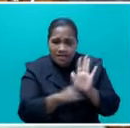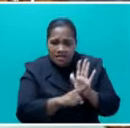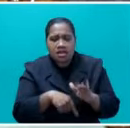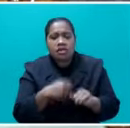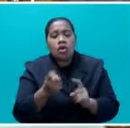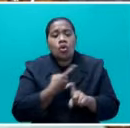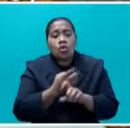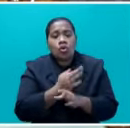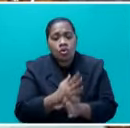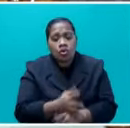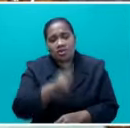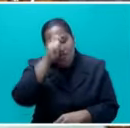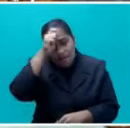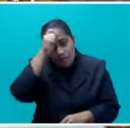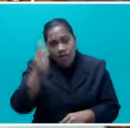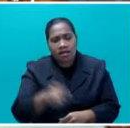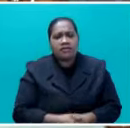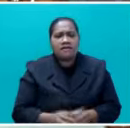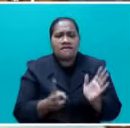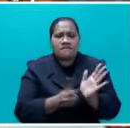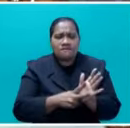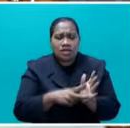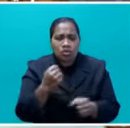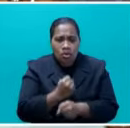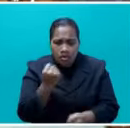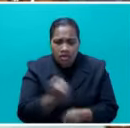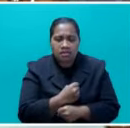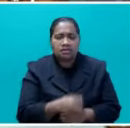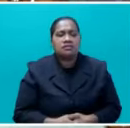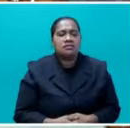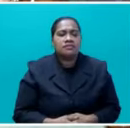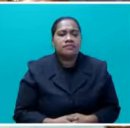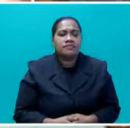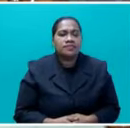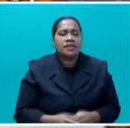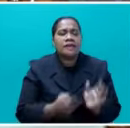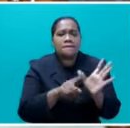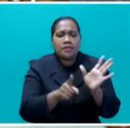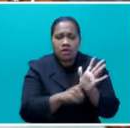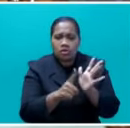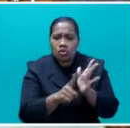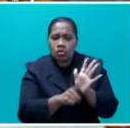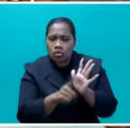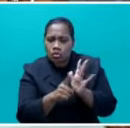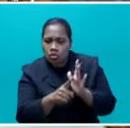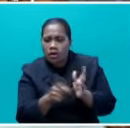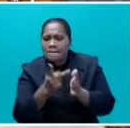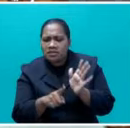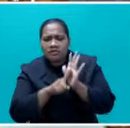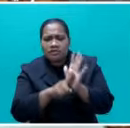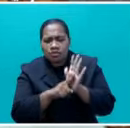Tavua, Vatukola. Wailesi has got their own site. Lololo, parts of Lotoka and Ba, FBC is transferring the site to